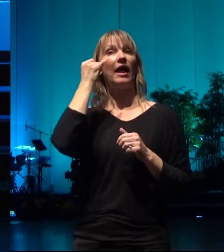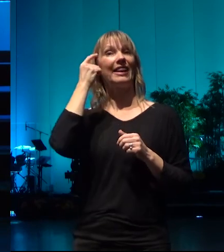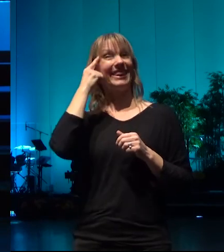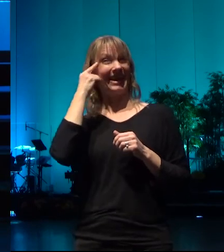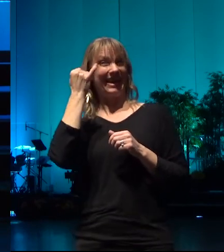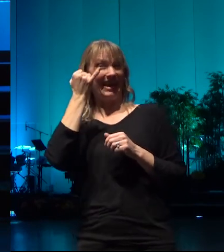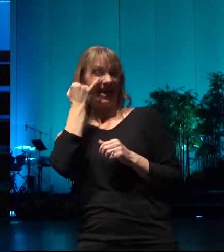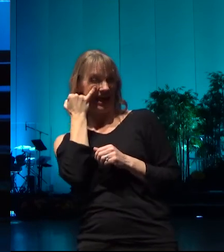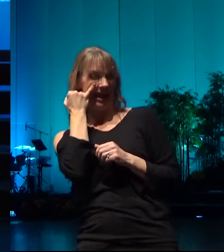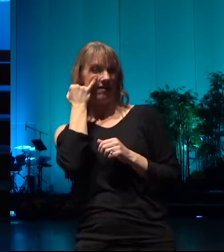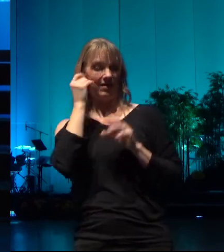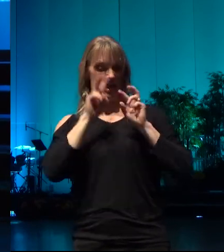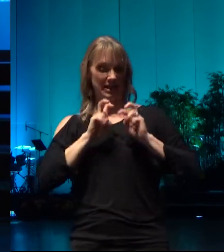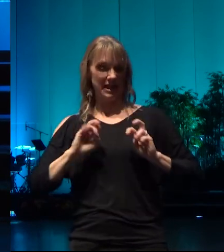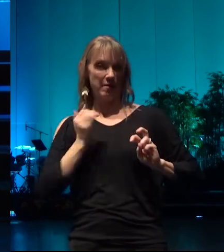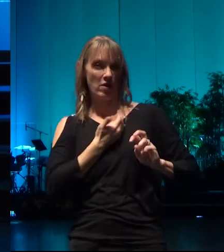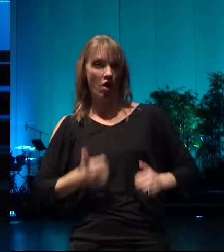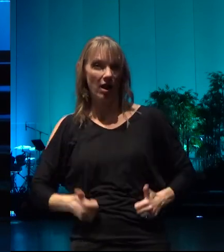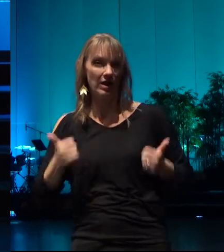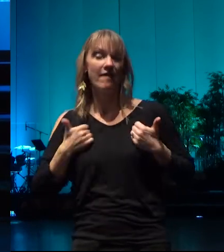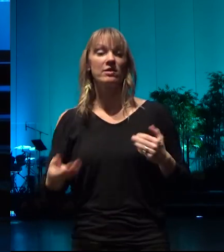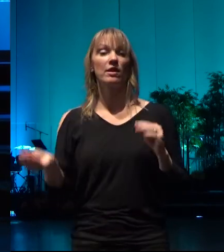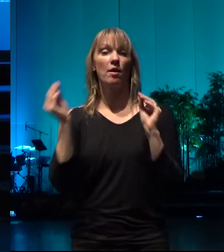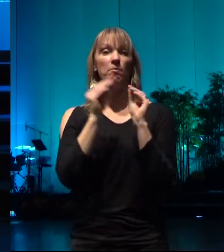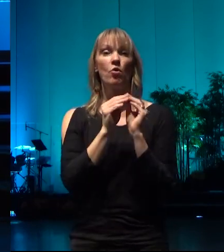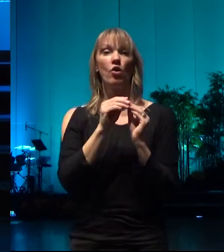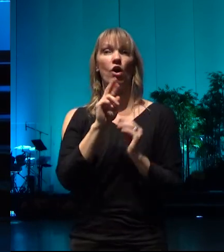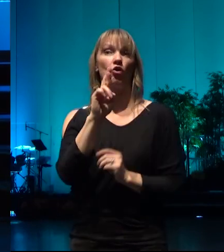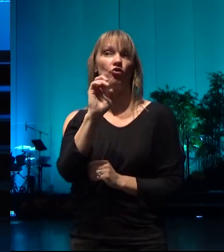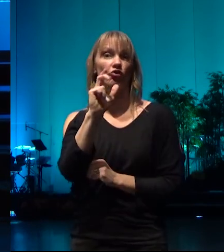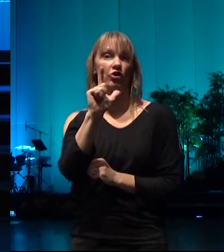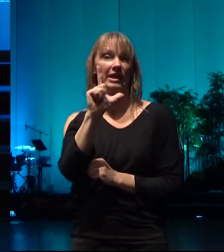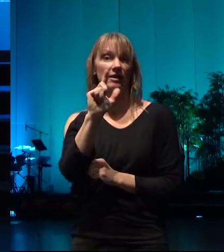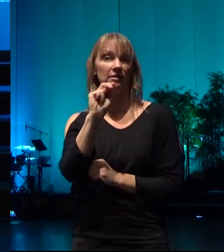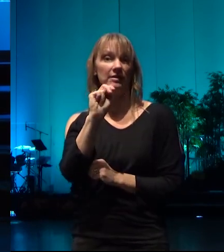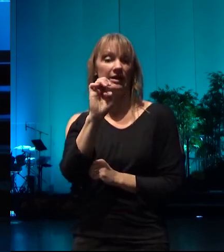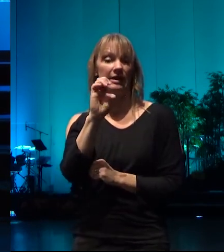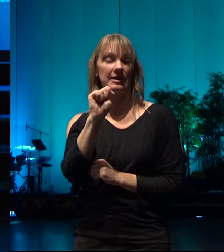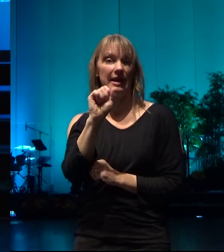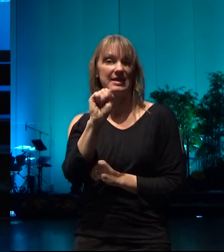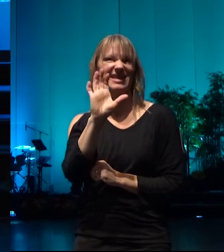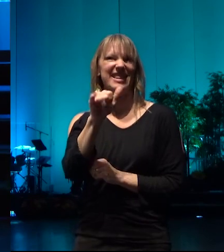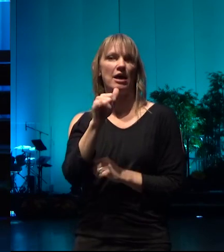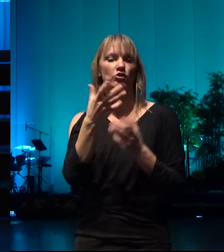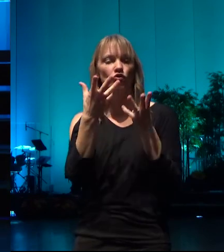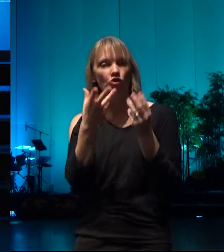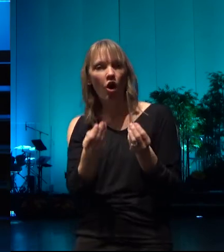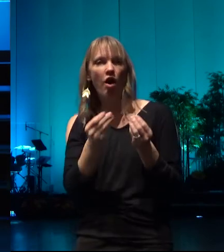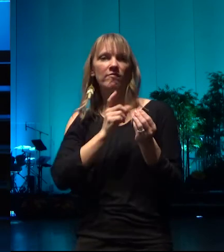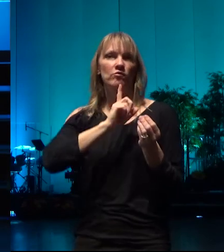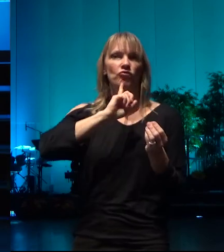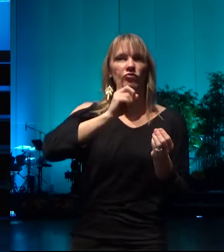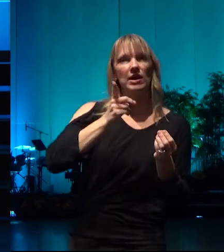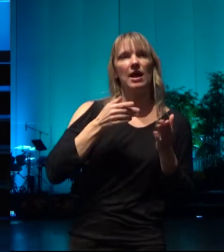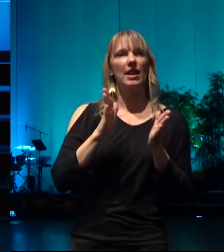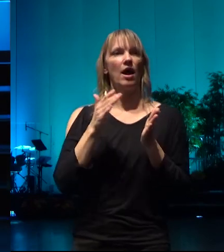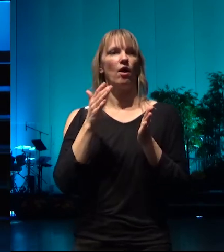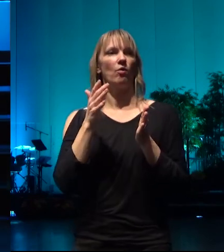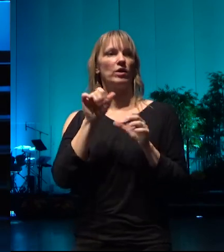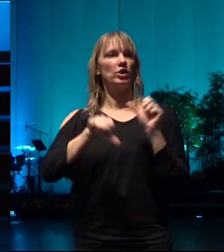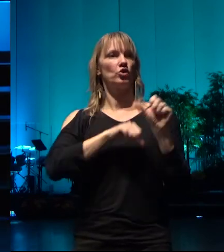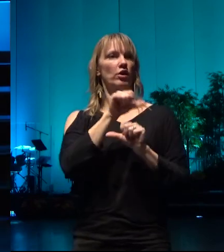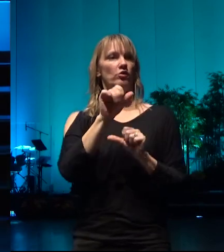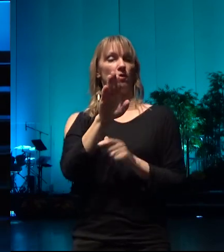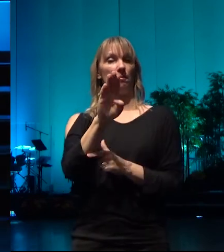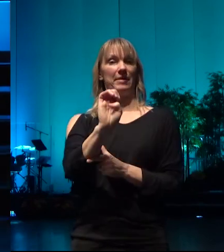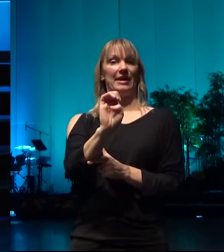who we are, the more love is unleashed into the world, the more peace is unleashed into the world.